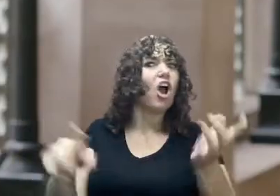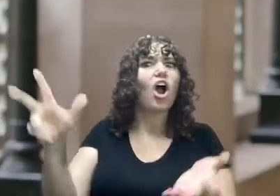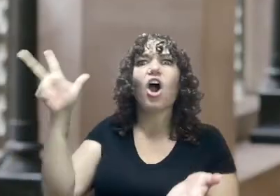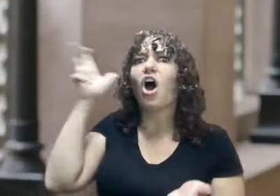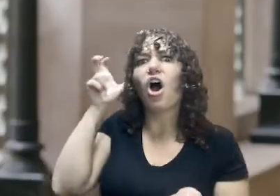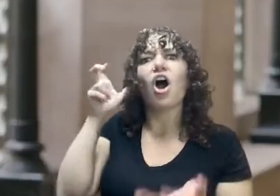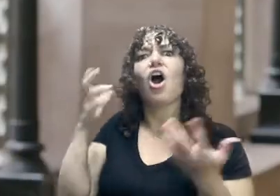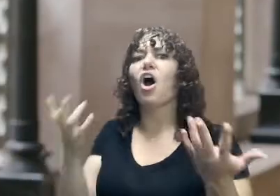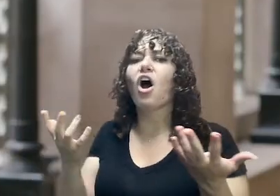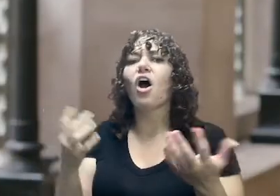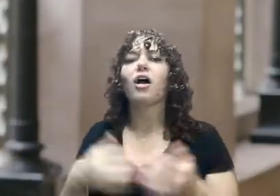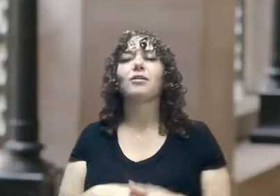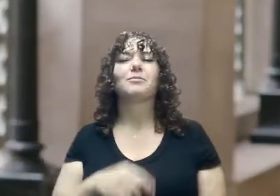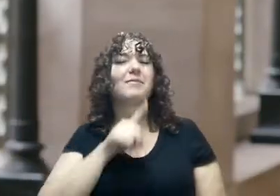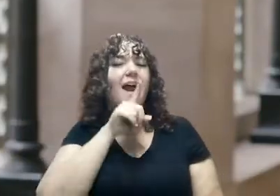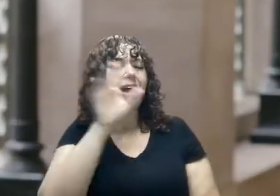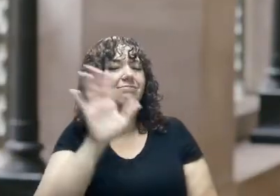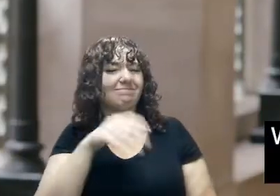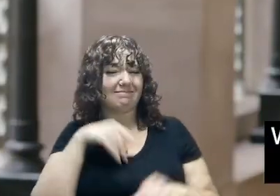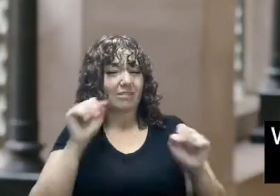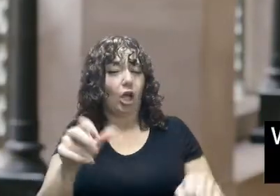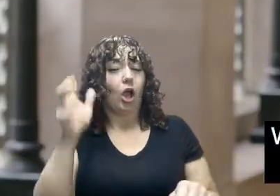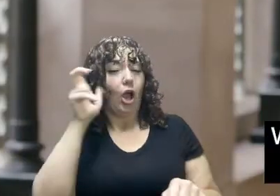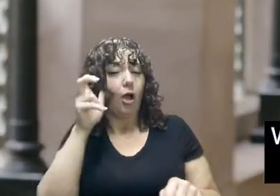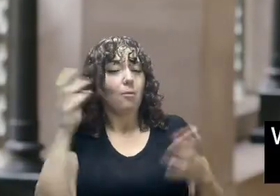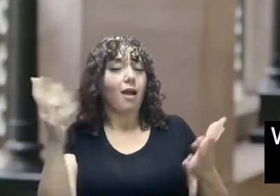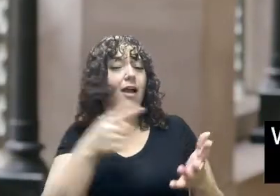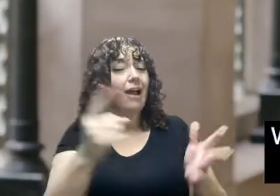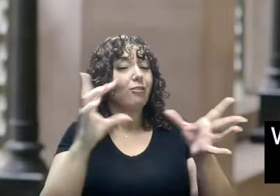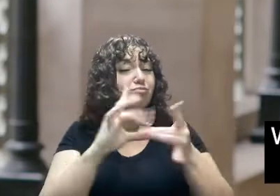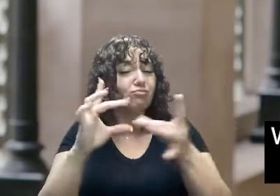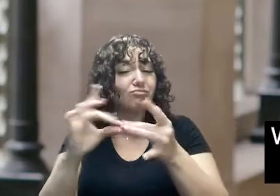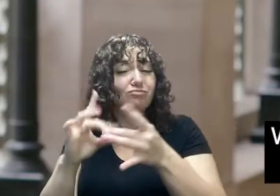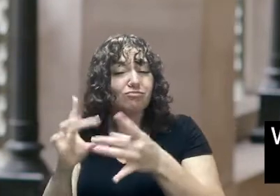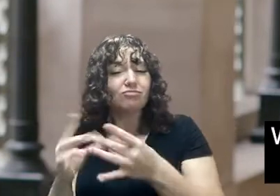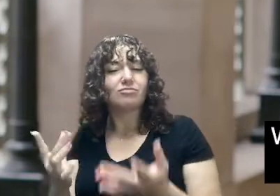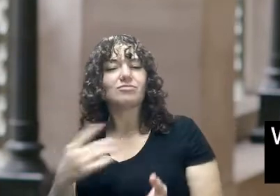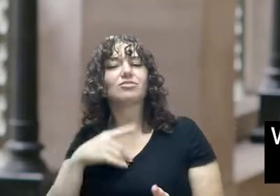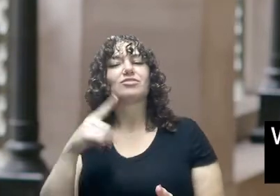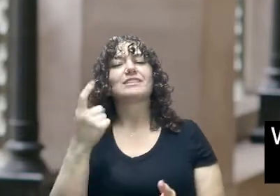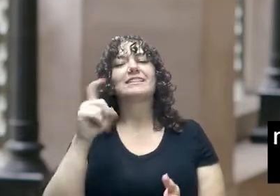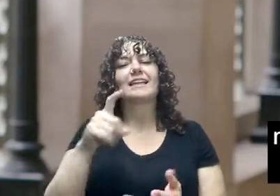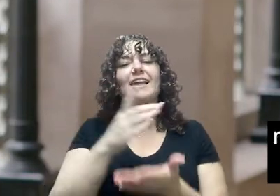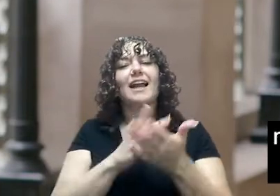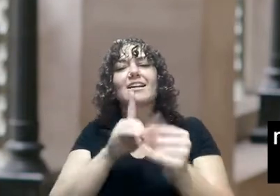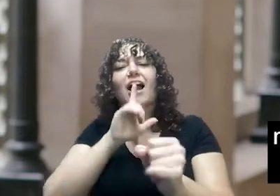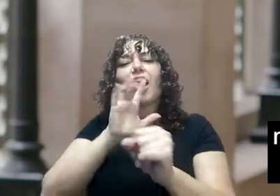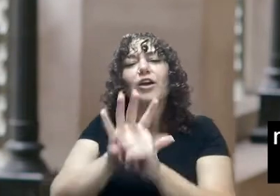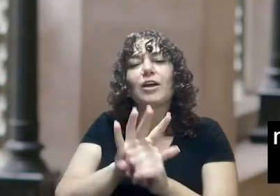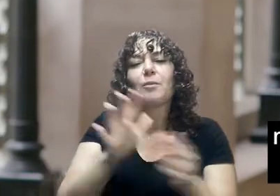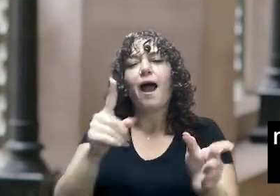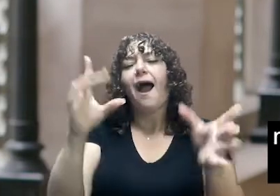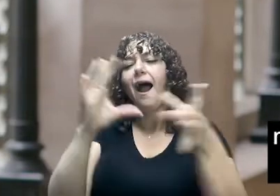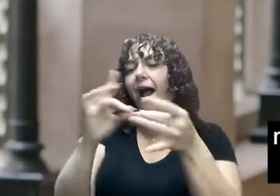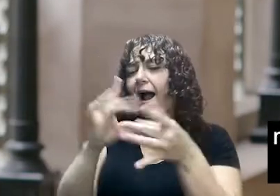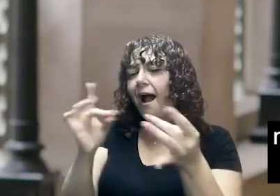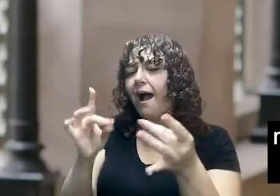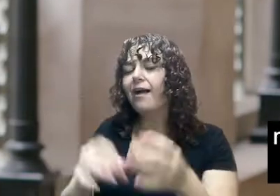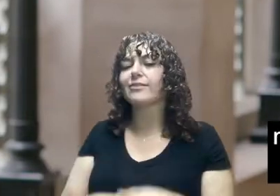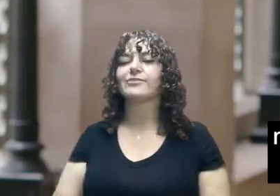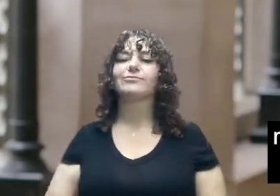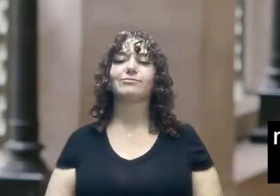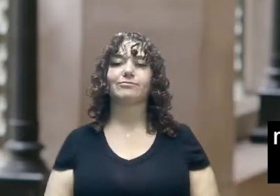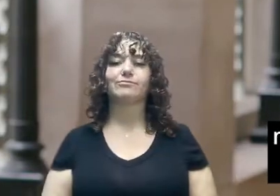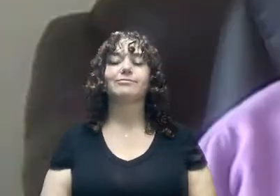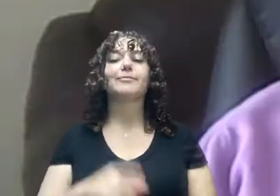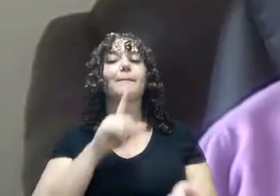assuming that I can't hear them at all, when really I can hear exactly what you're saying. I just might need some reassurance